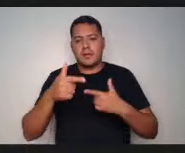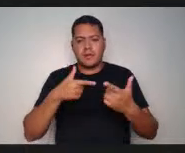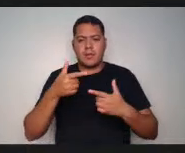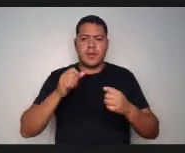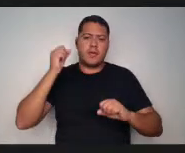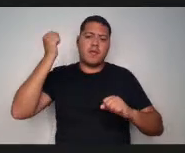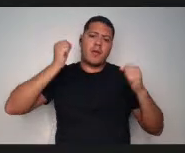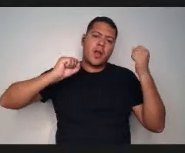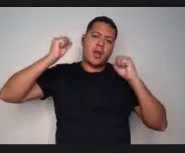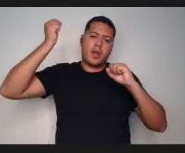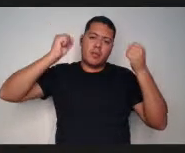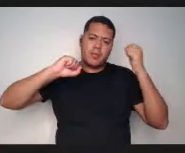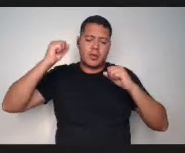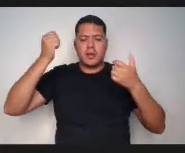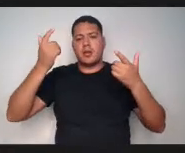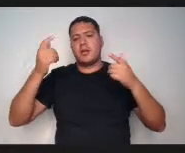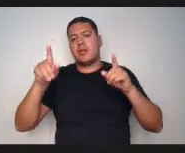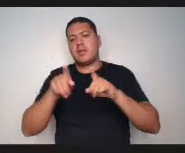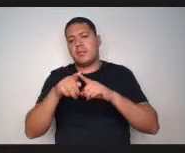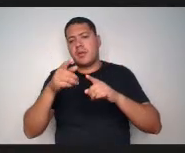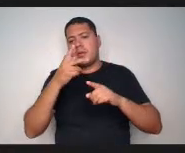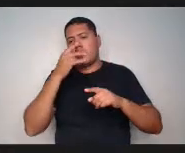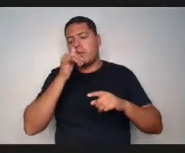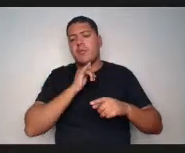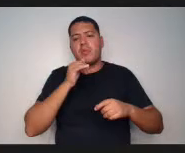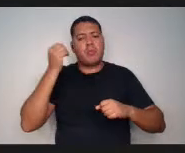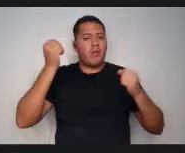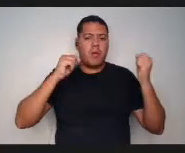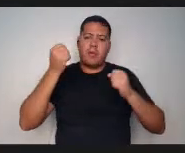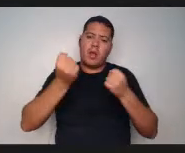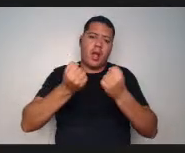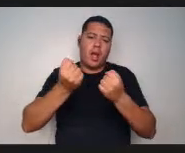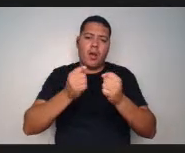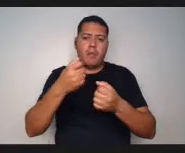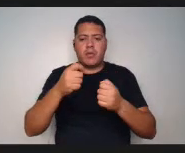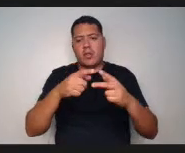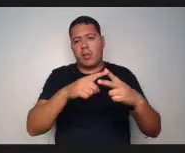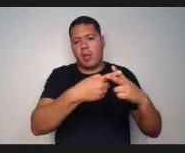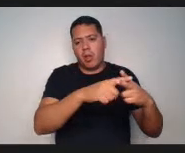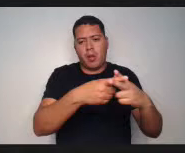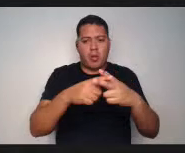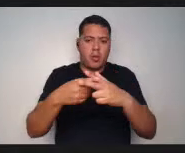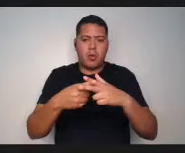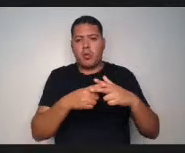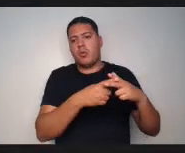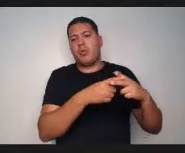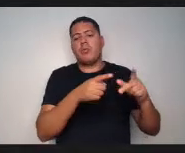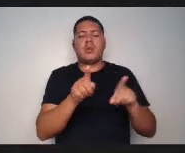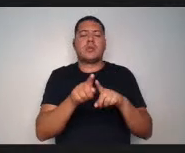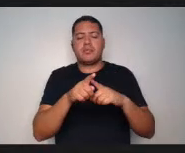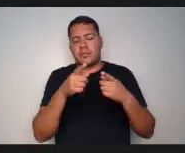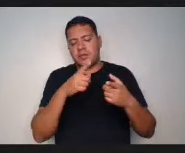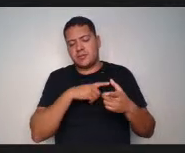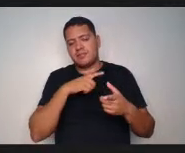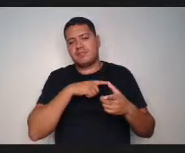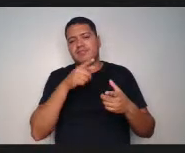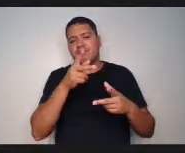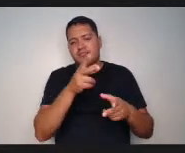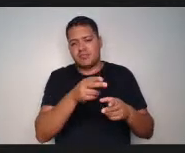job control are major risk factors for poor health. Mandatory overtime, we know has had a major